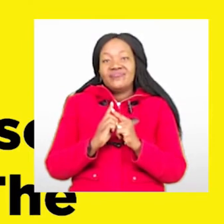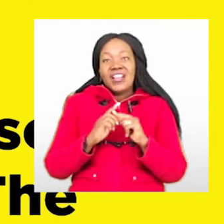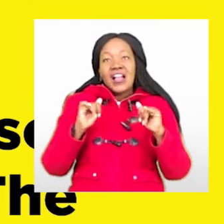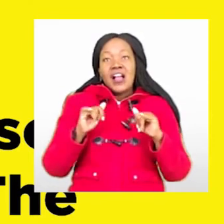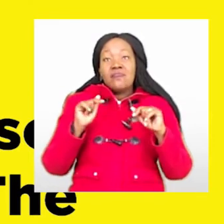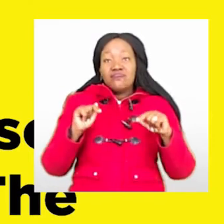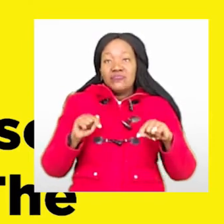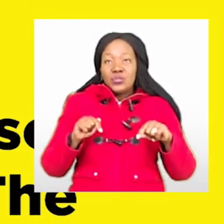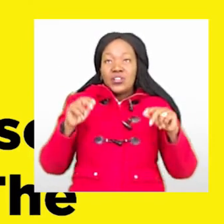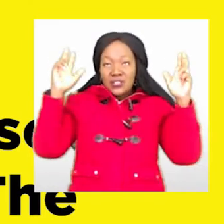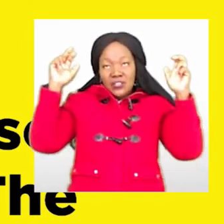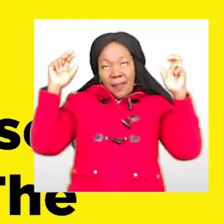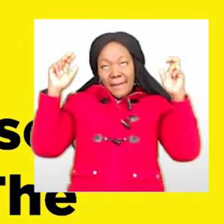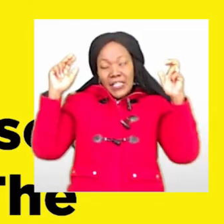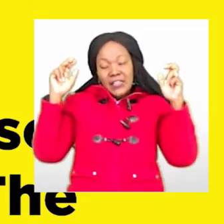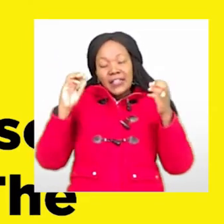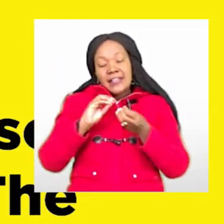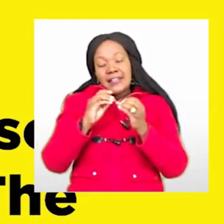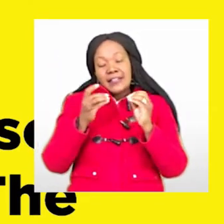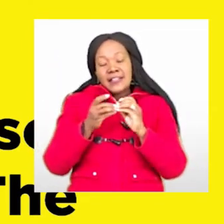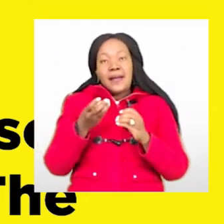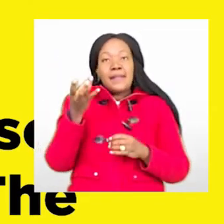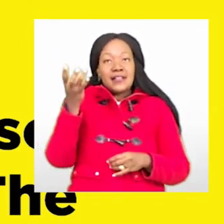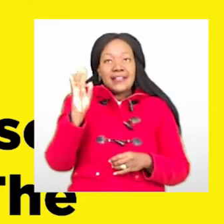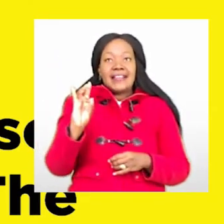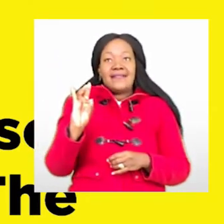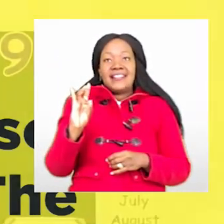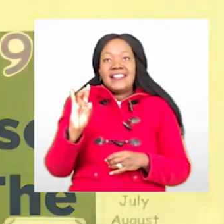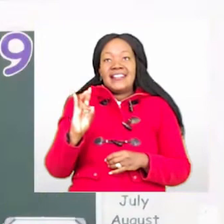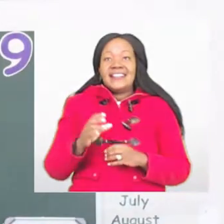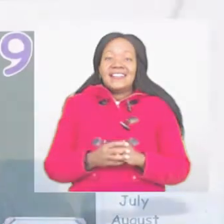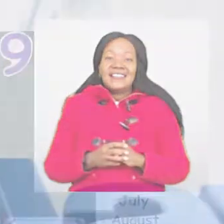Today's lesson is number 7.